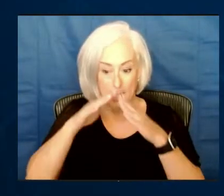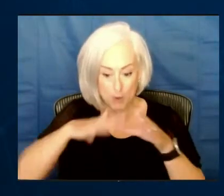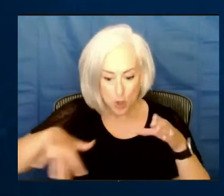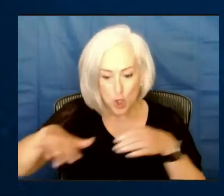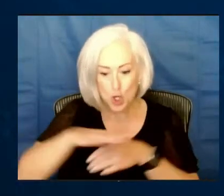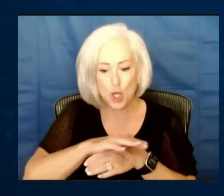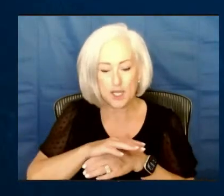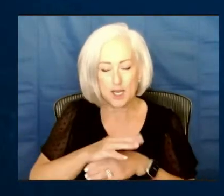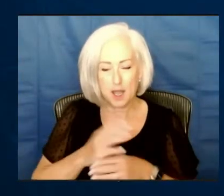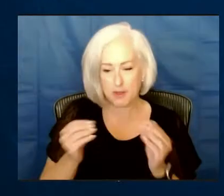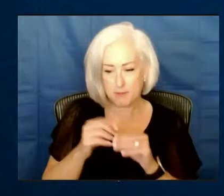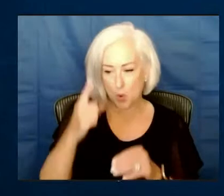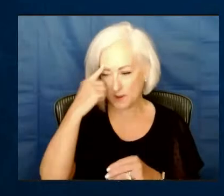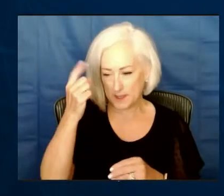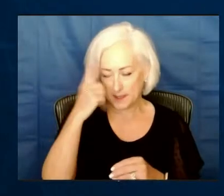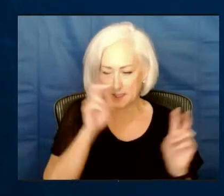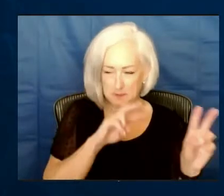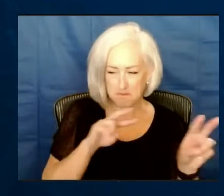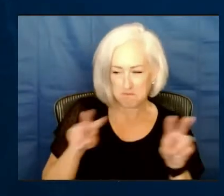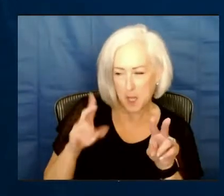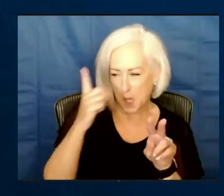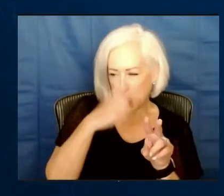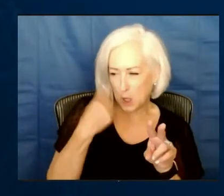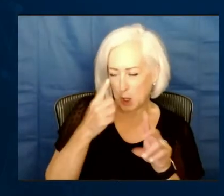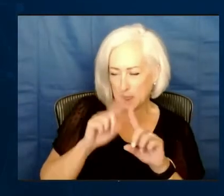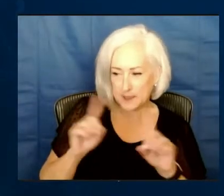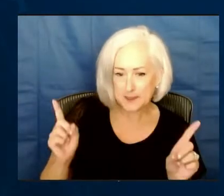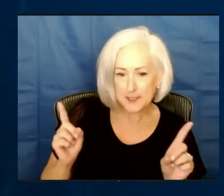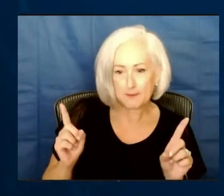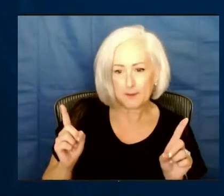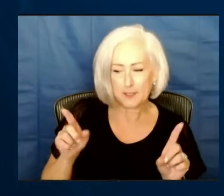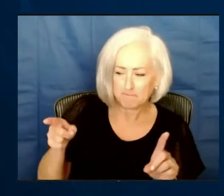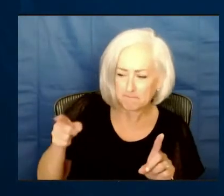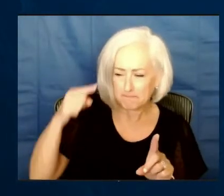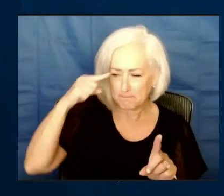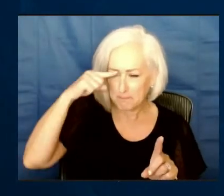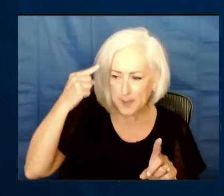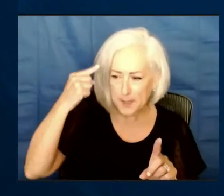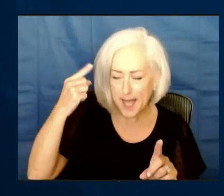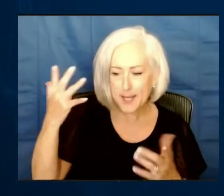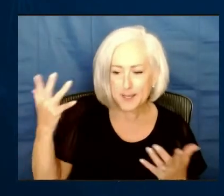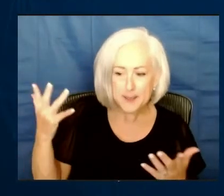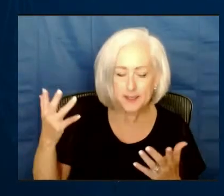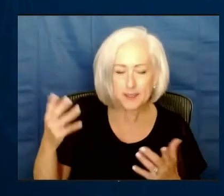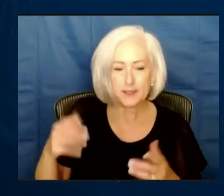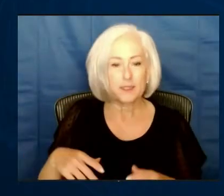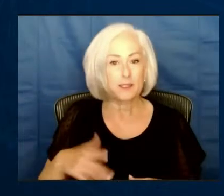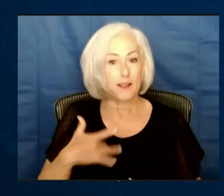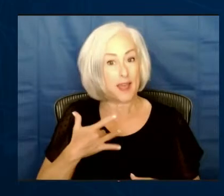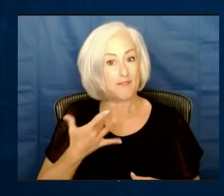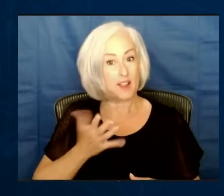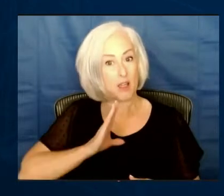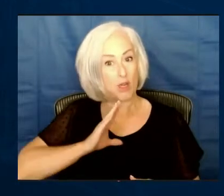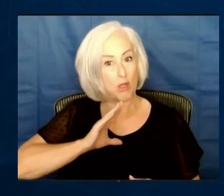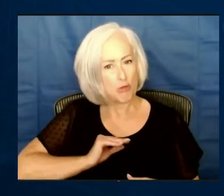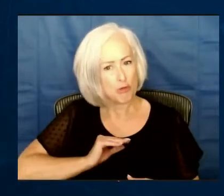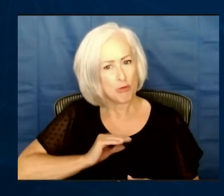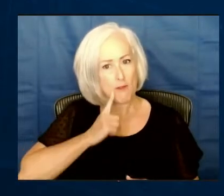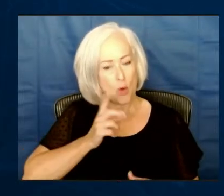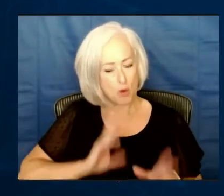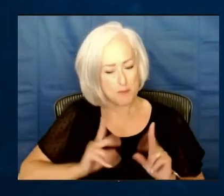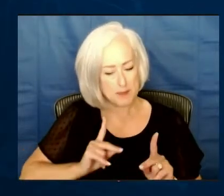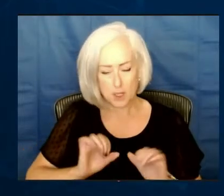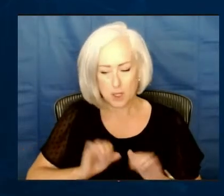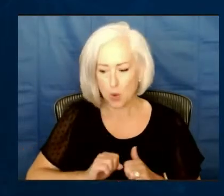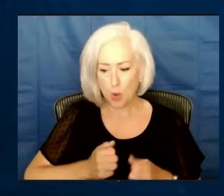being Black, that has to be something that's hard. Does that create problems with self-confidence or with anger or whatever